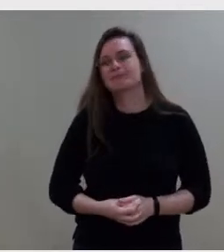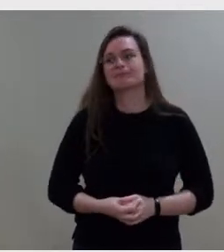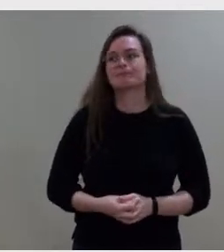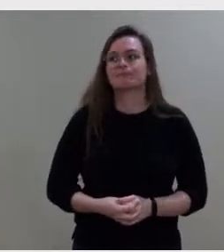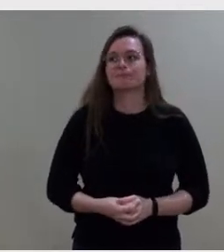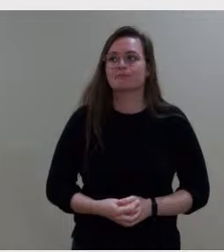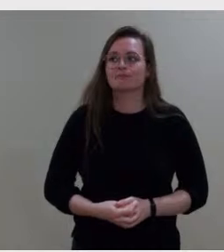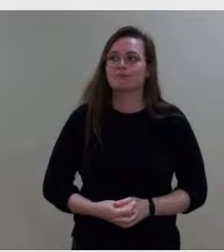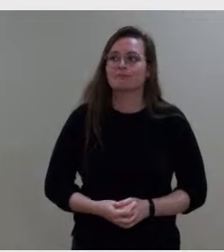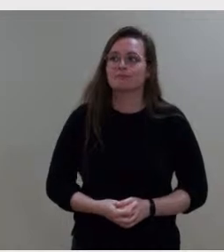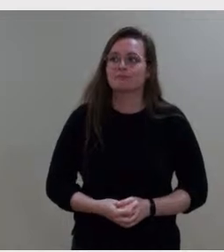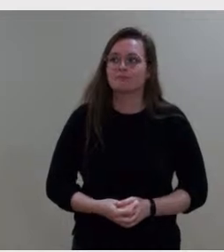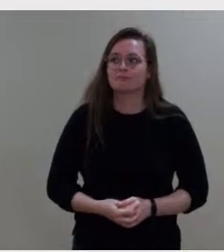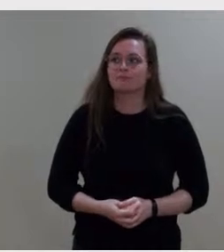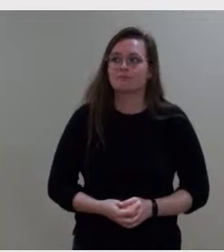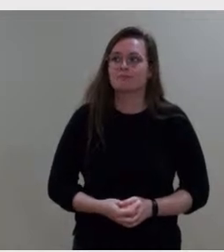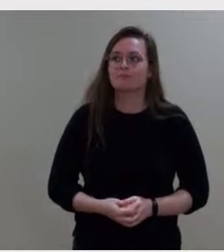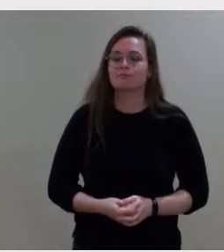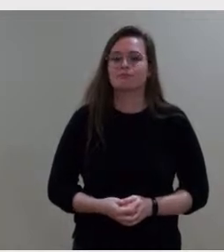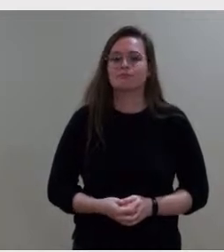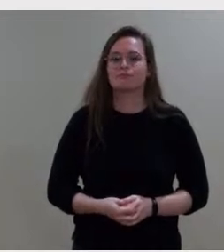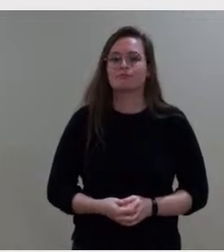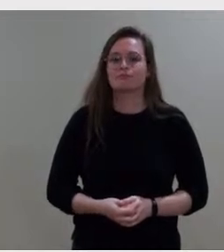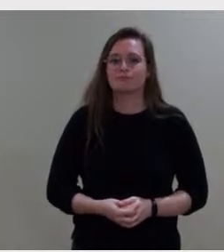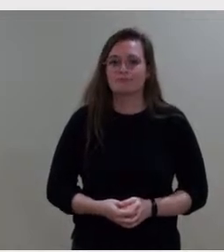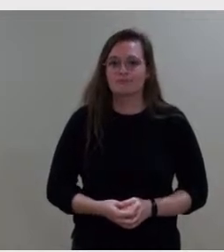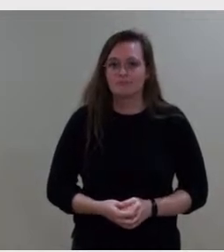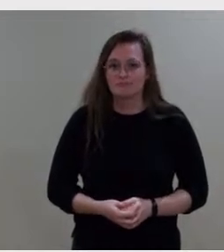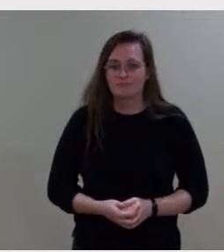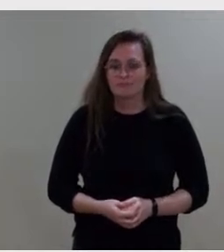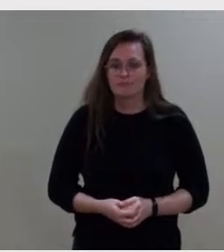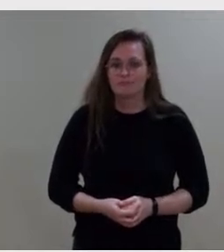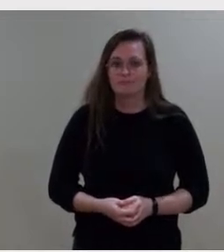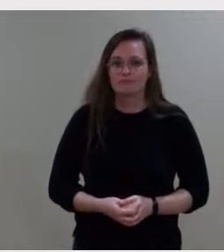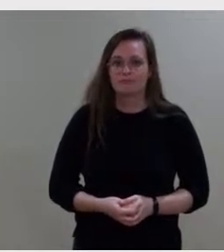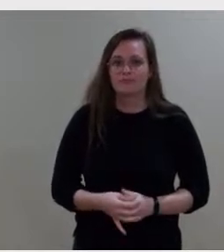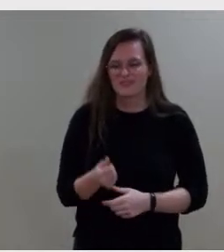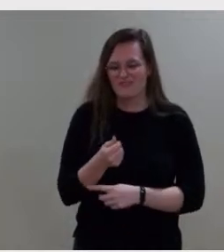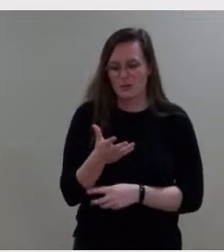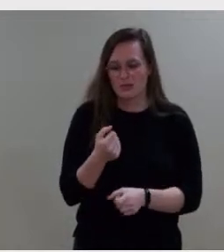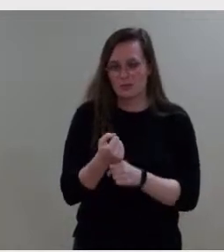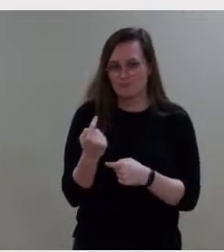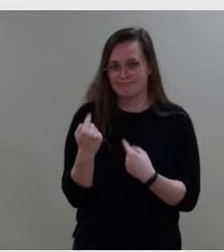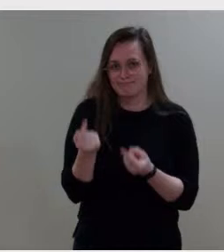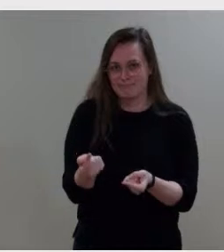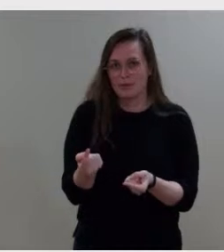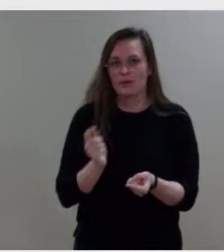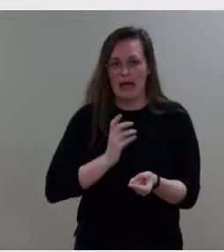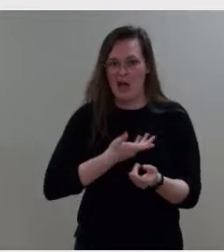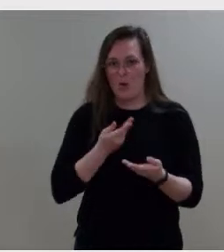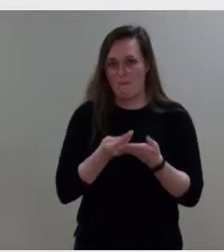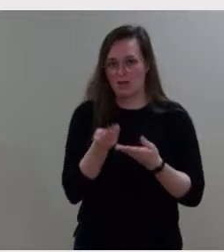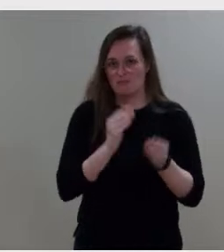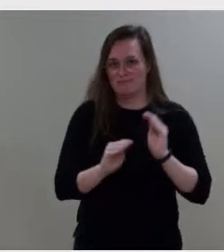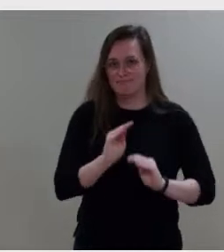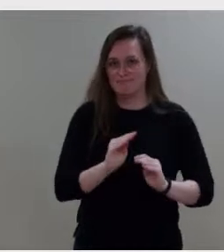Over the course of the last couple of years, as our capital budget has grown, the